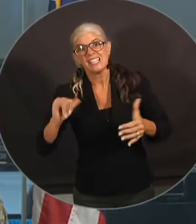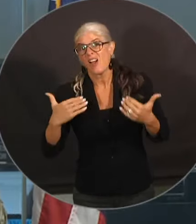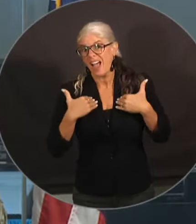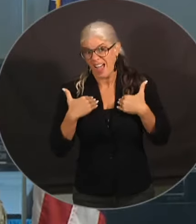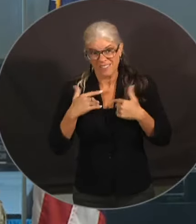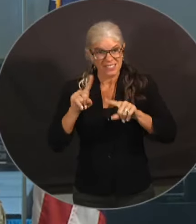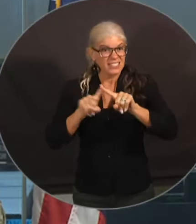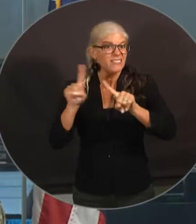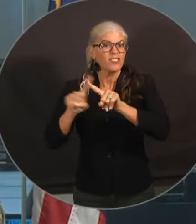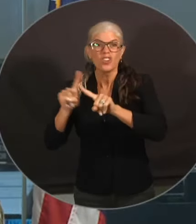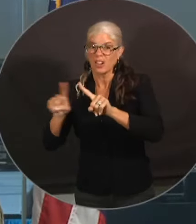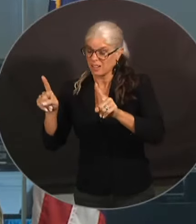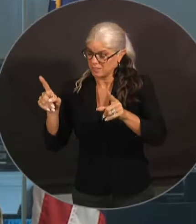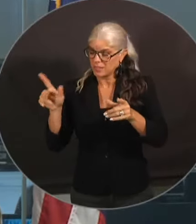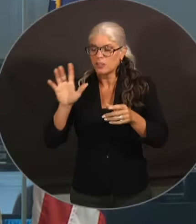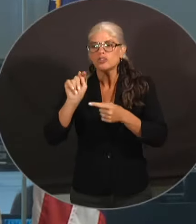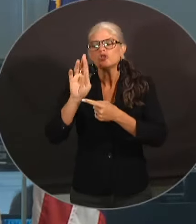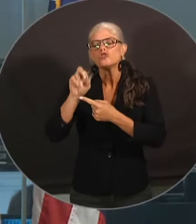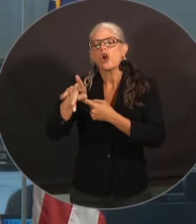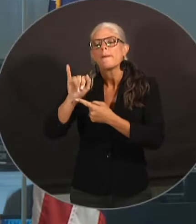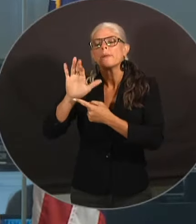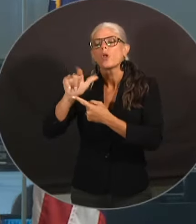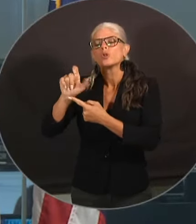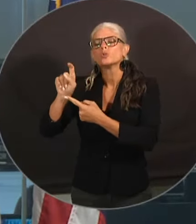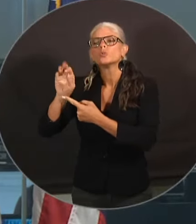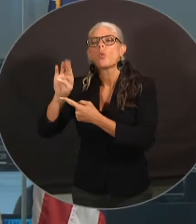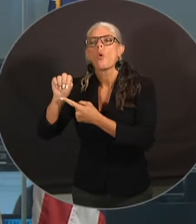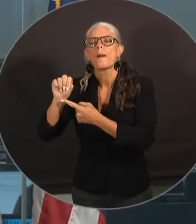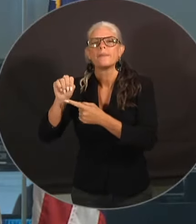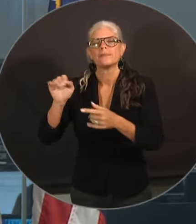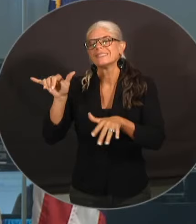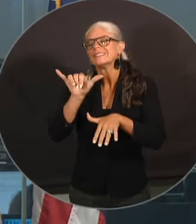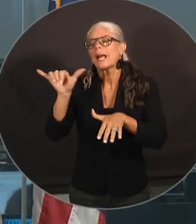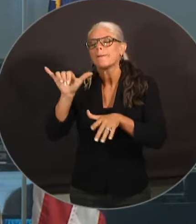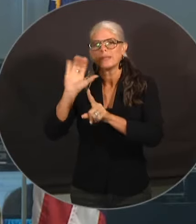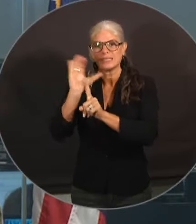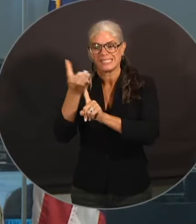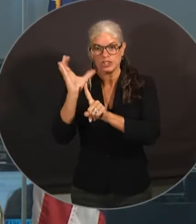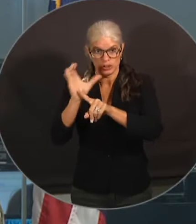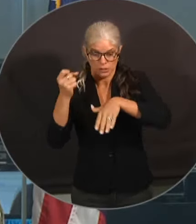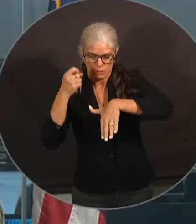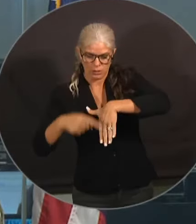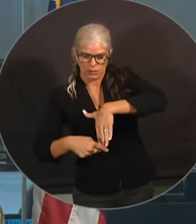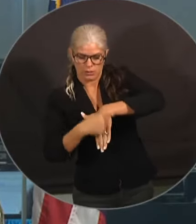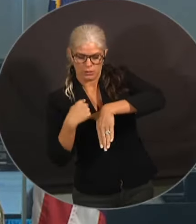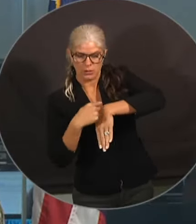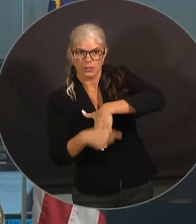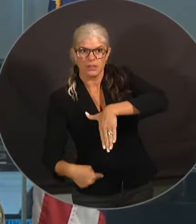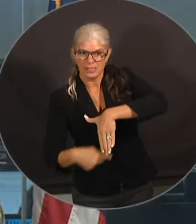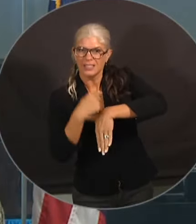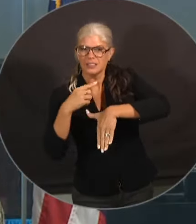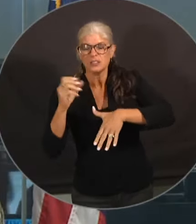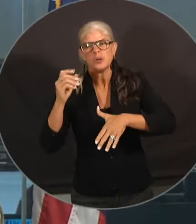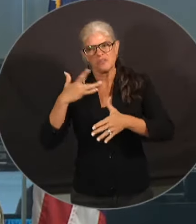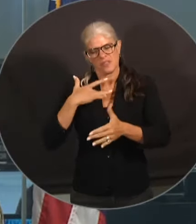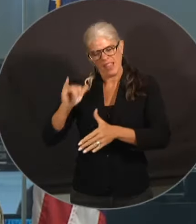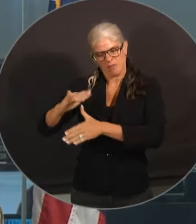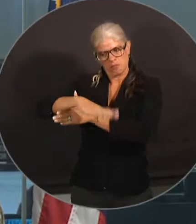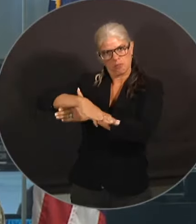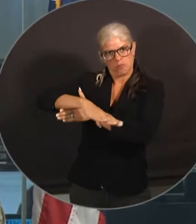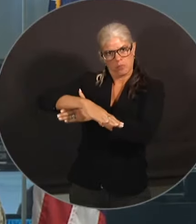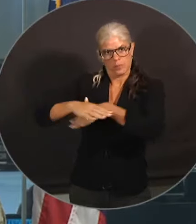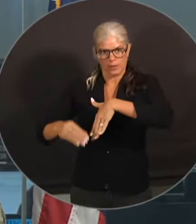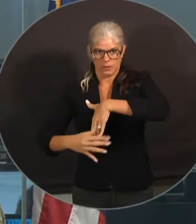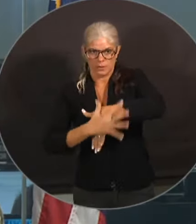tropical conditions, and it's going to be nasty throughout the latter part of the day here in the state of Florida. We are,